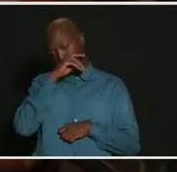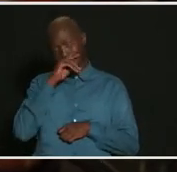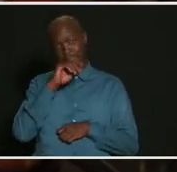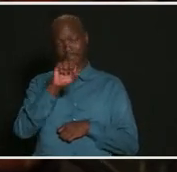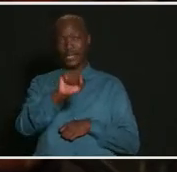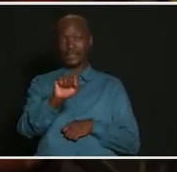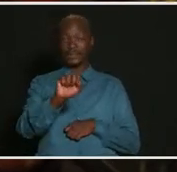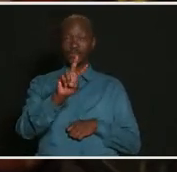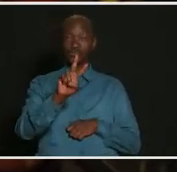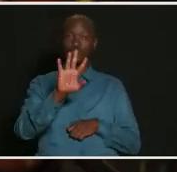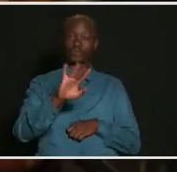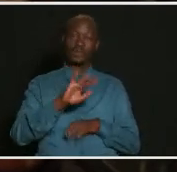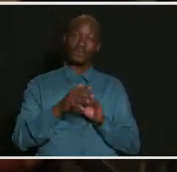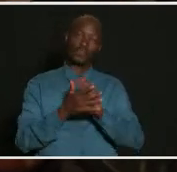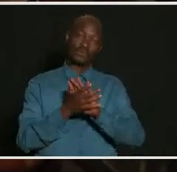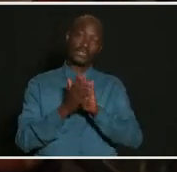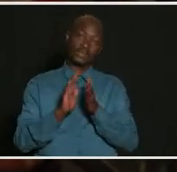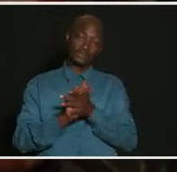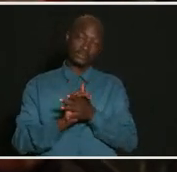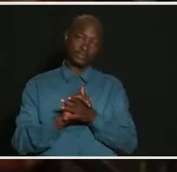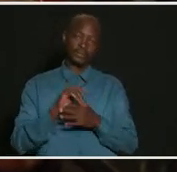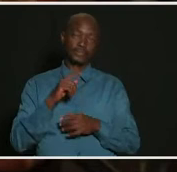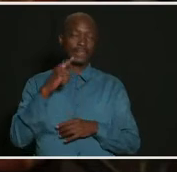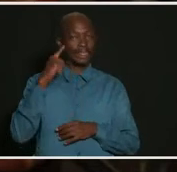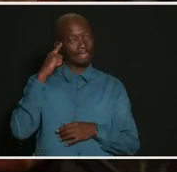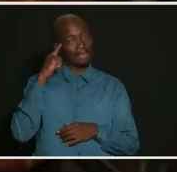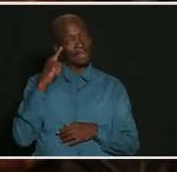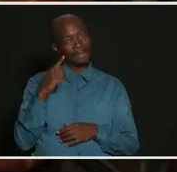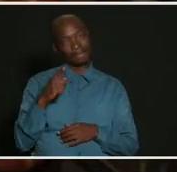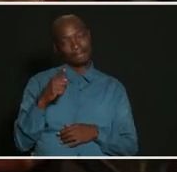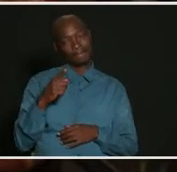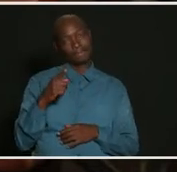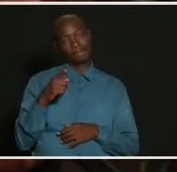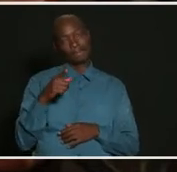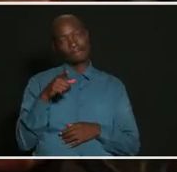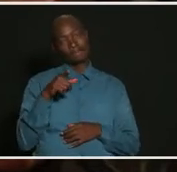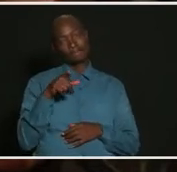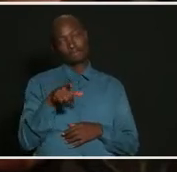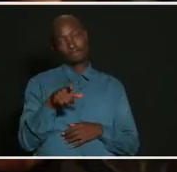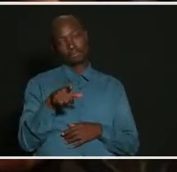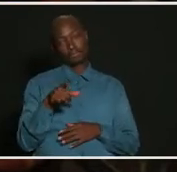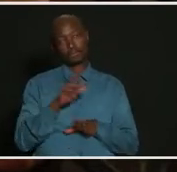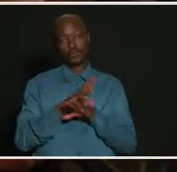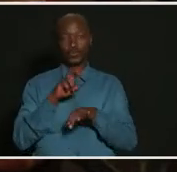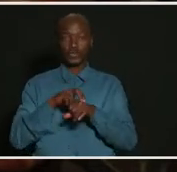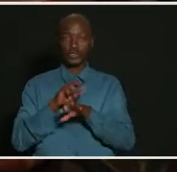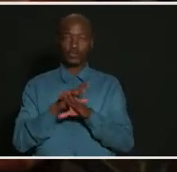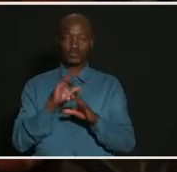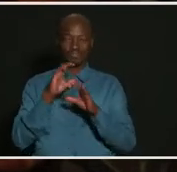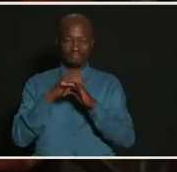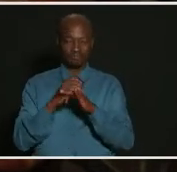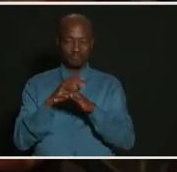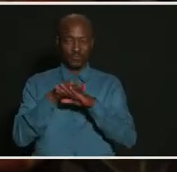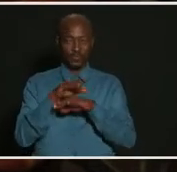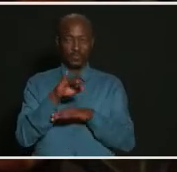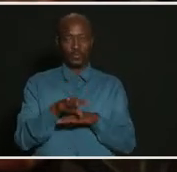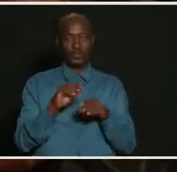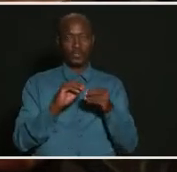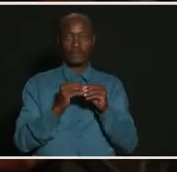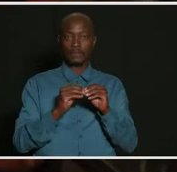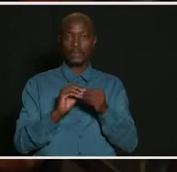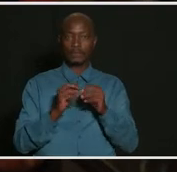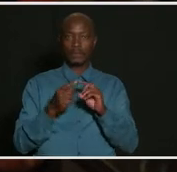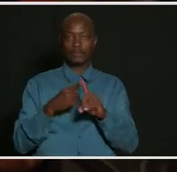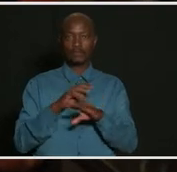25 of such a I think one of the things that we'll then need to speak to is the amendment